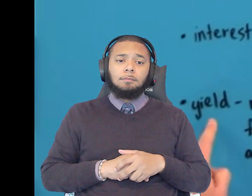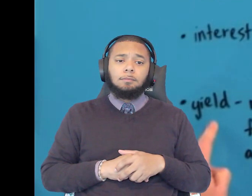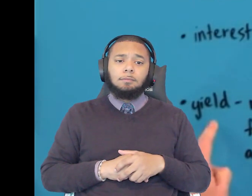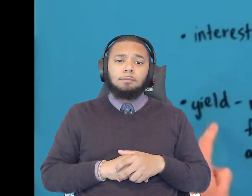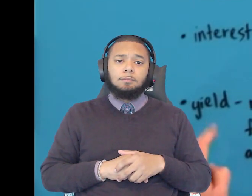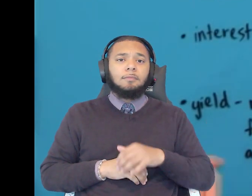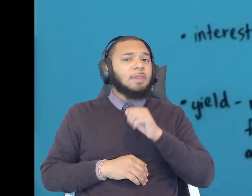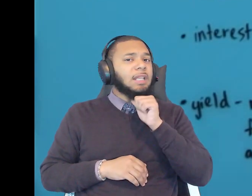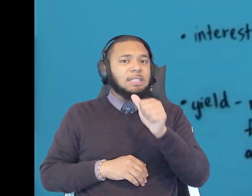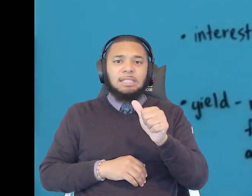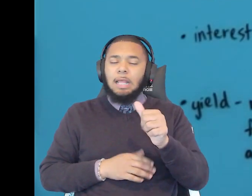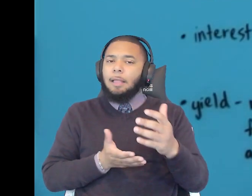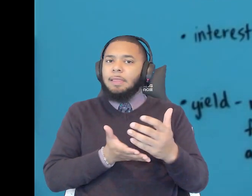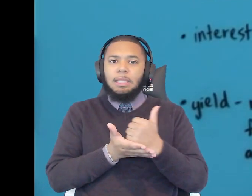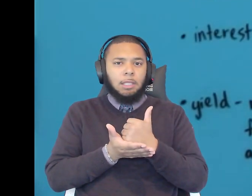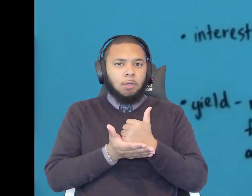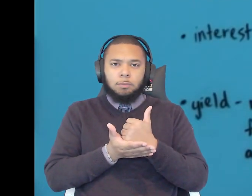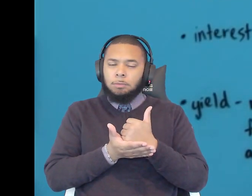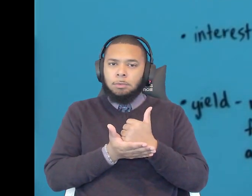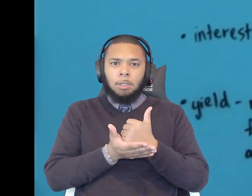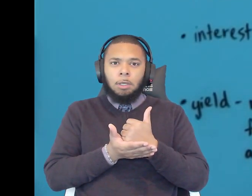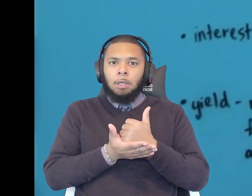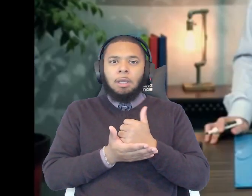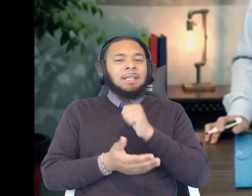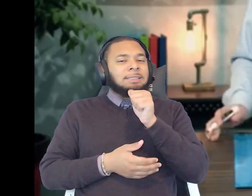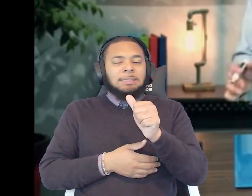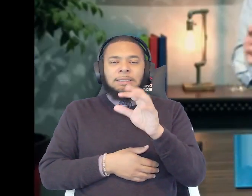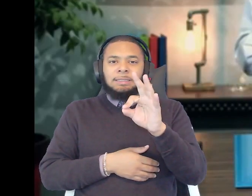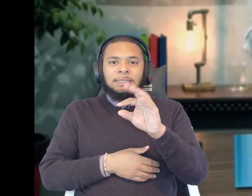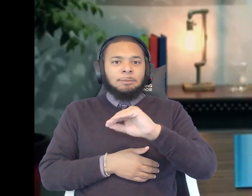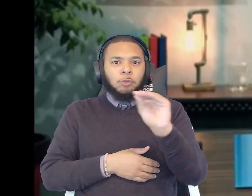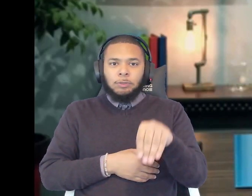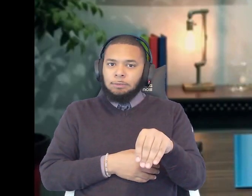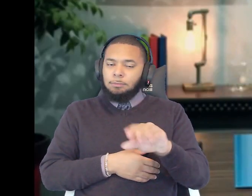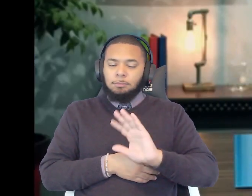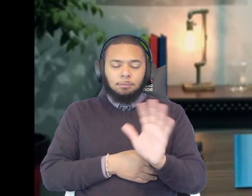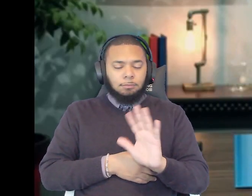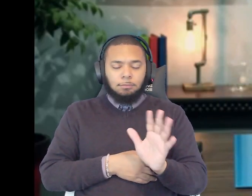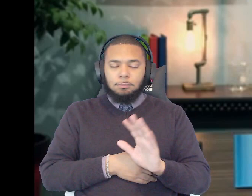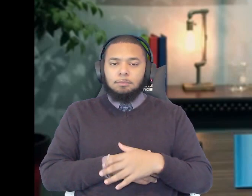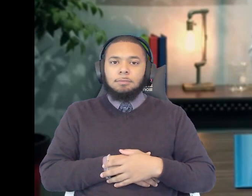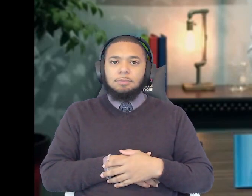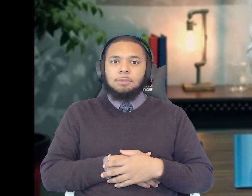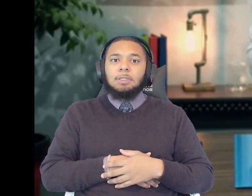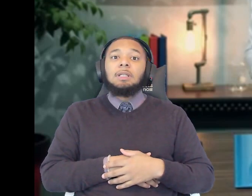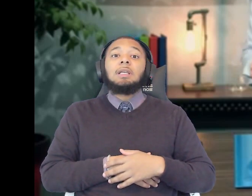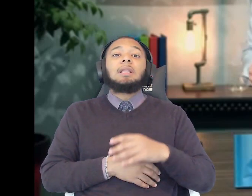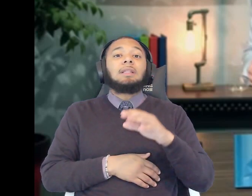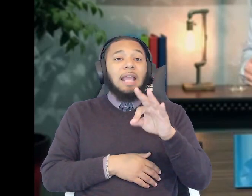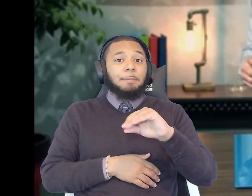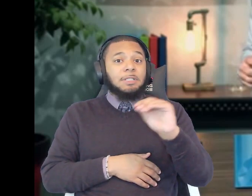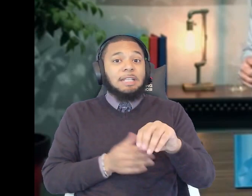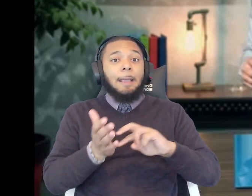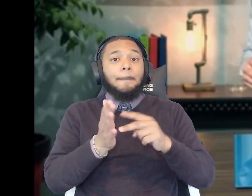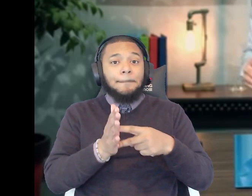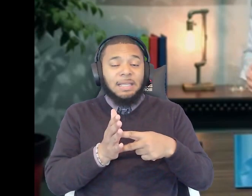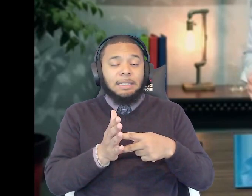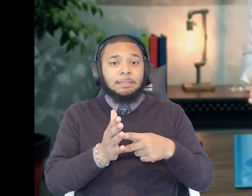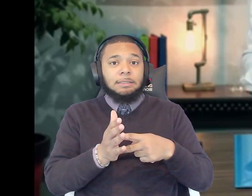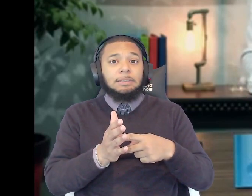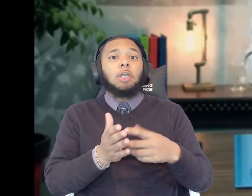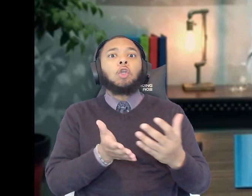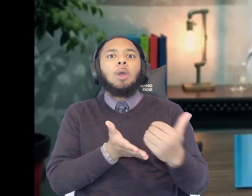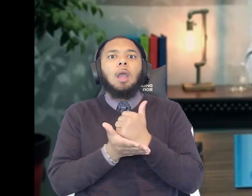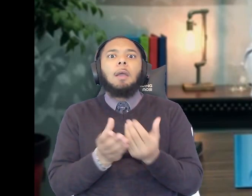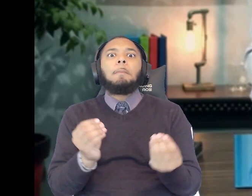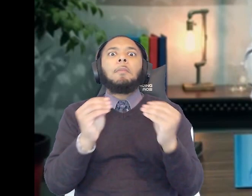that's not the yield. The yield is not 9%. Because this is actually going to make you even more money, because you got a discount paying for